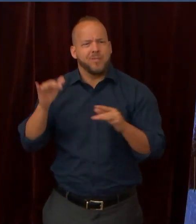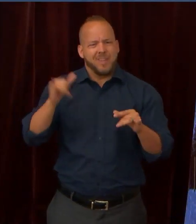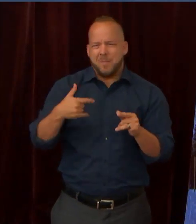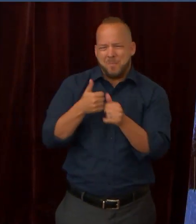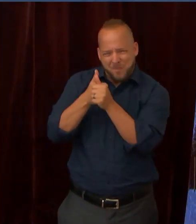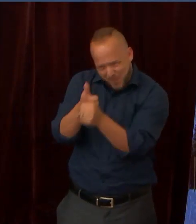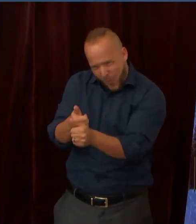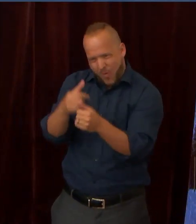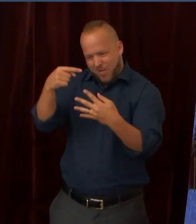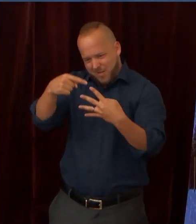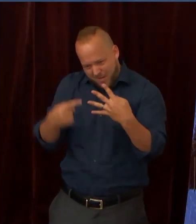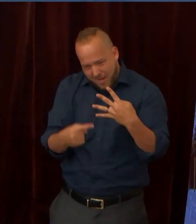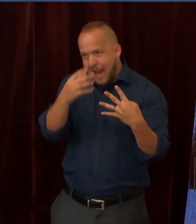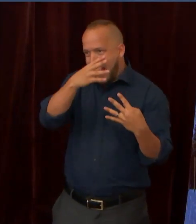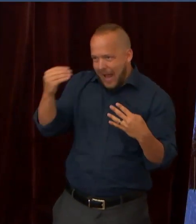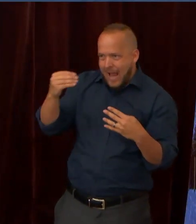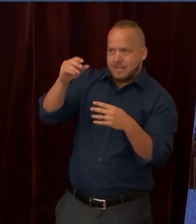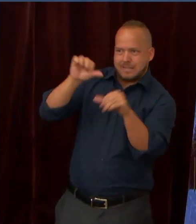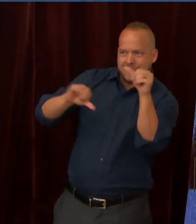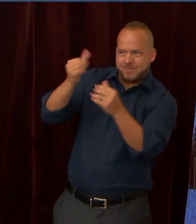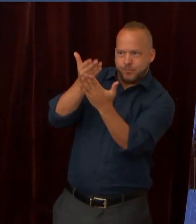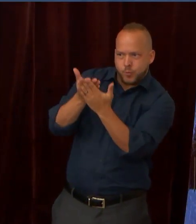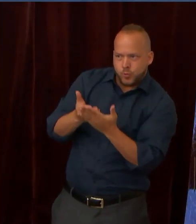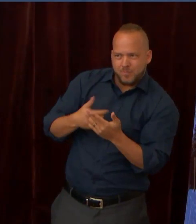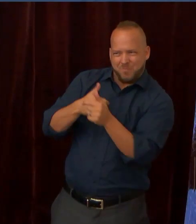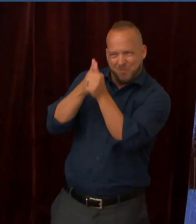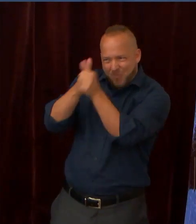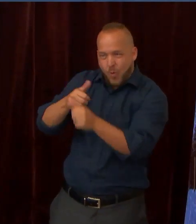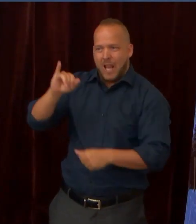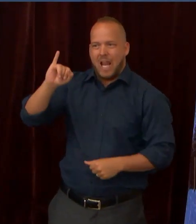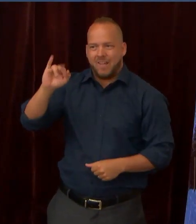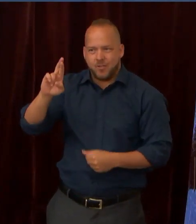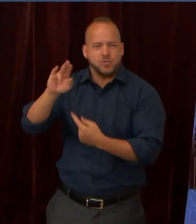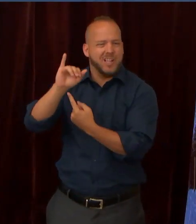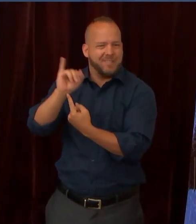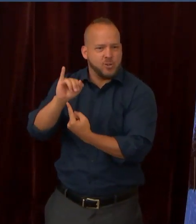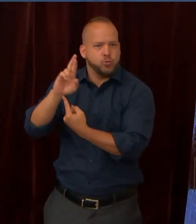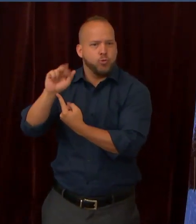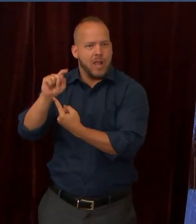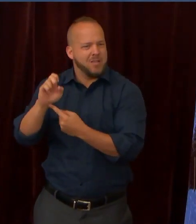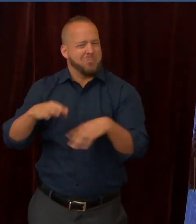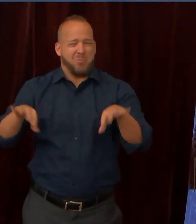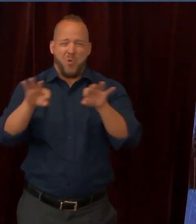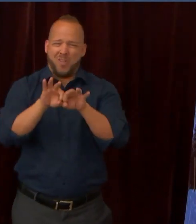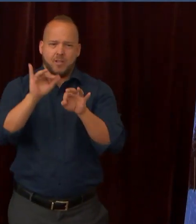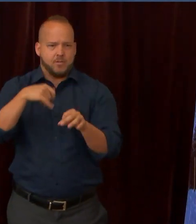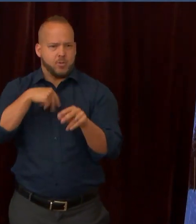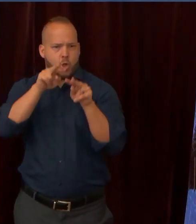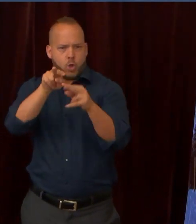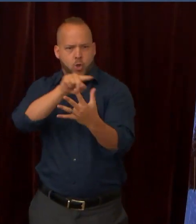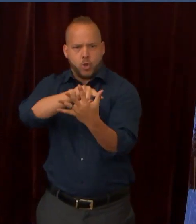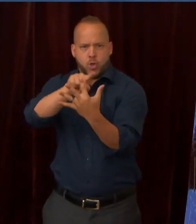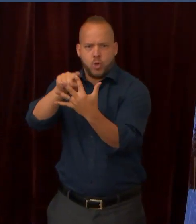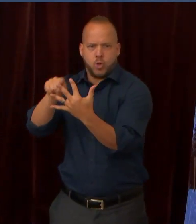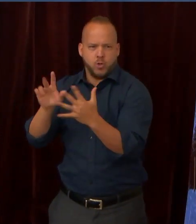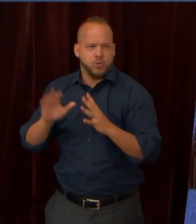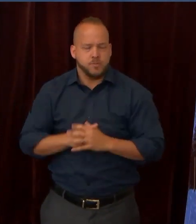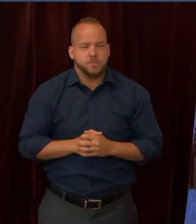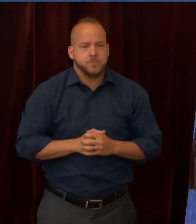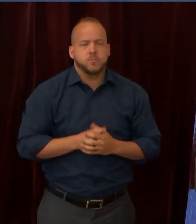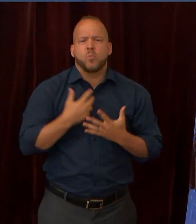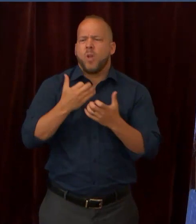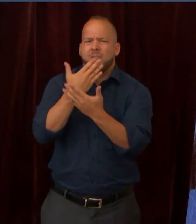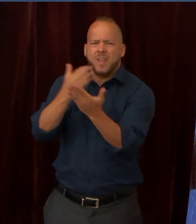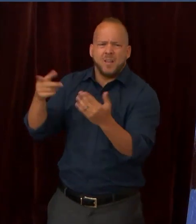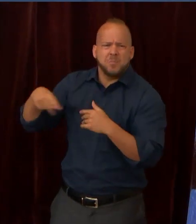I just want to thank people who are all remain committed to our loved ones to try to defeat